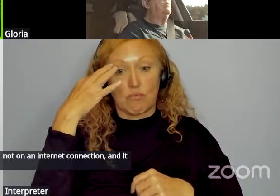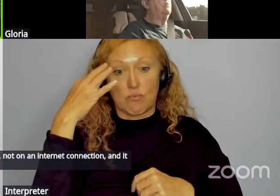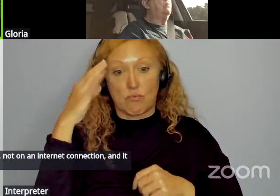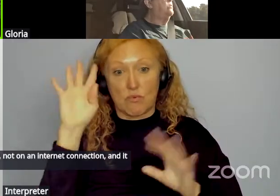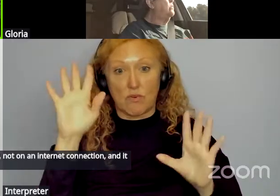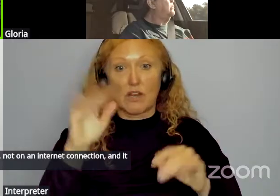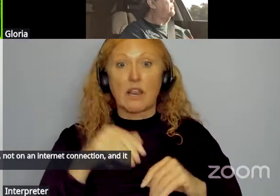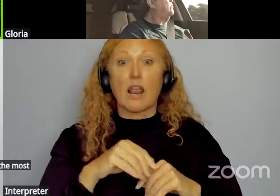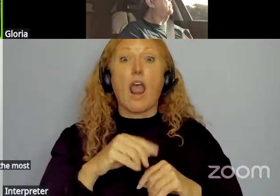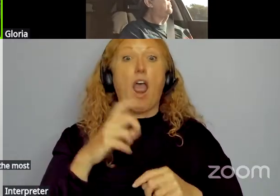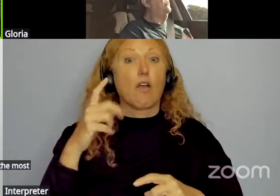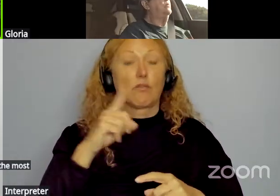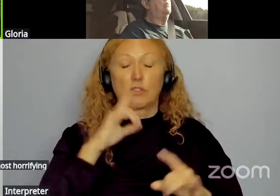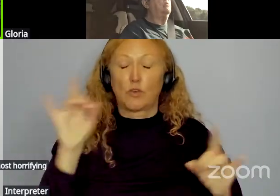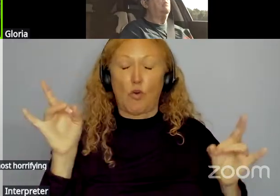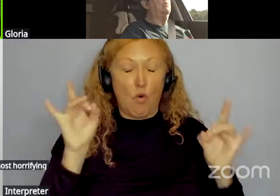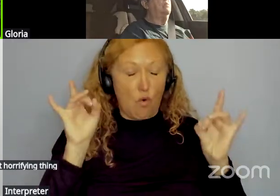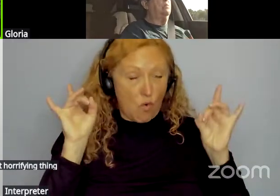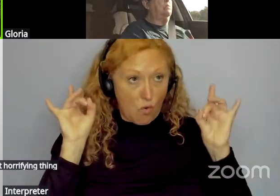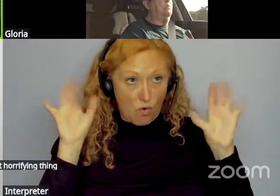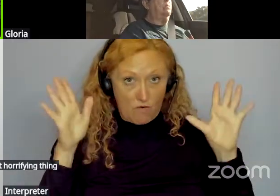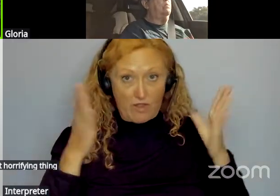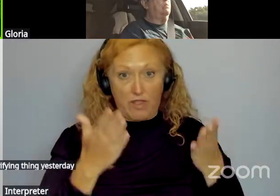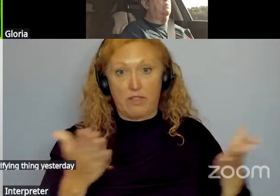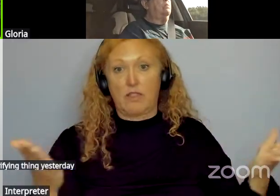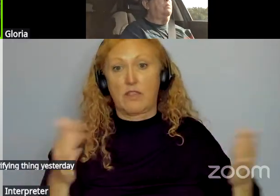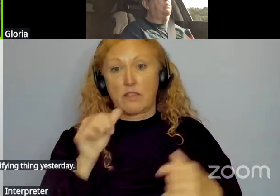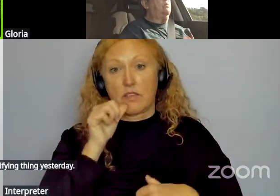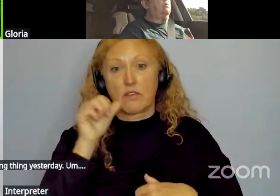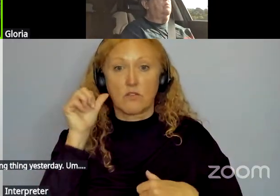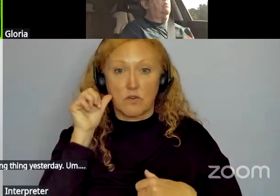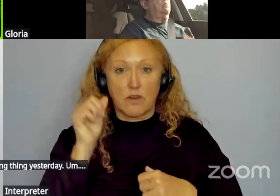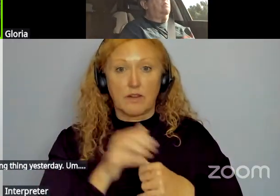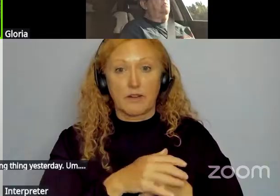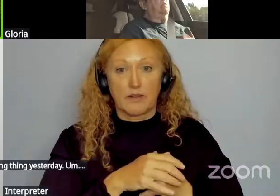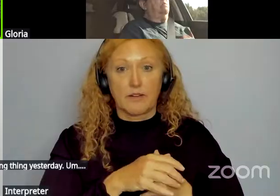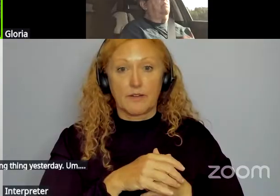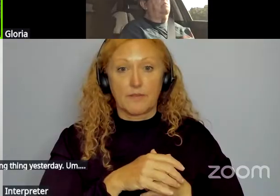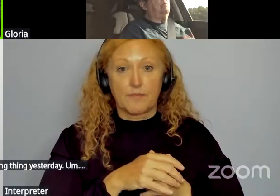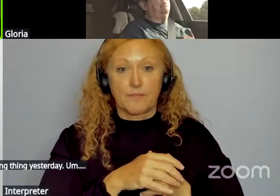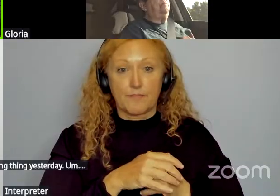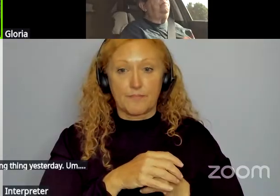it was the most horrifying thing yesterday. Um,